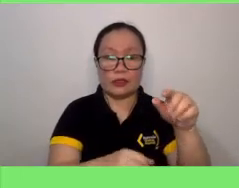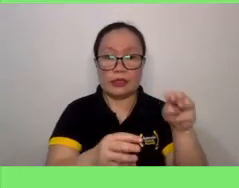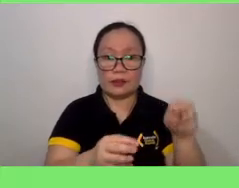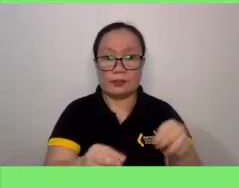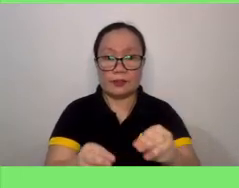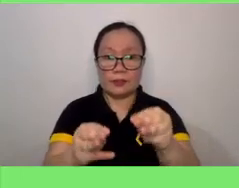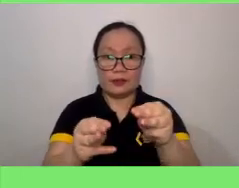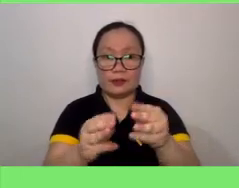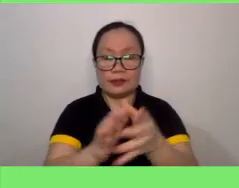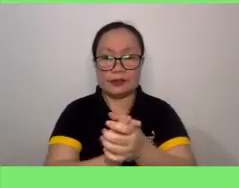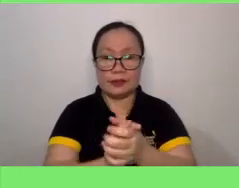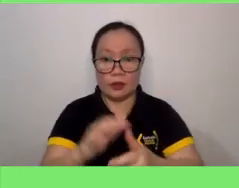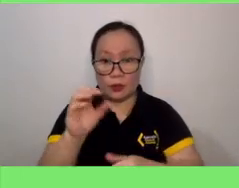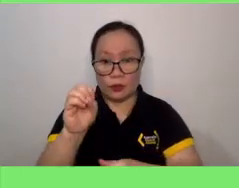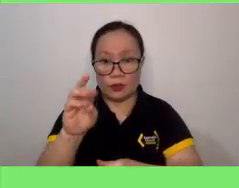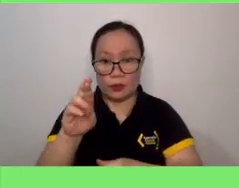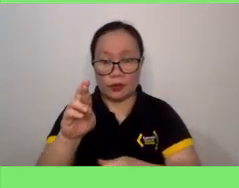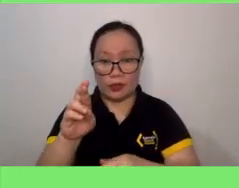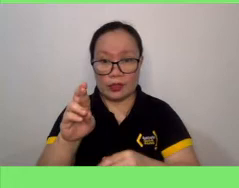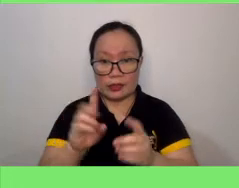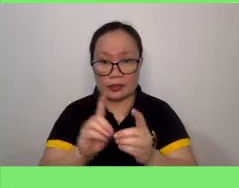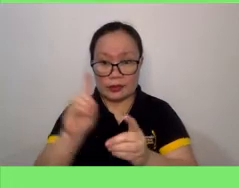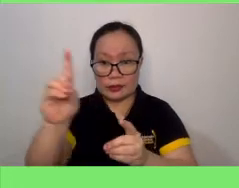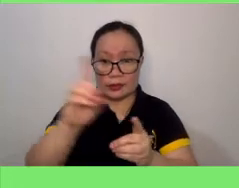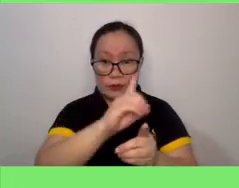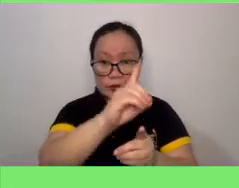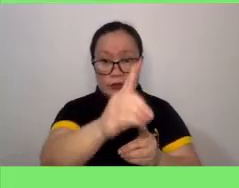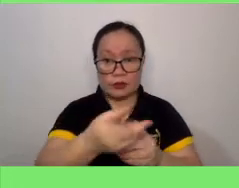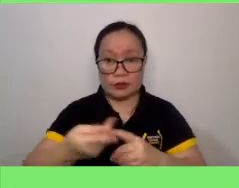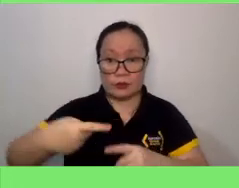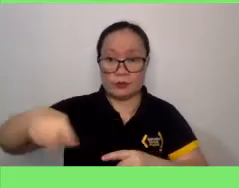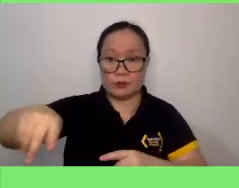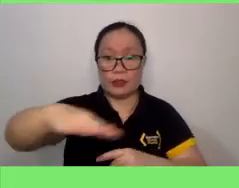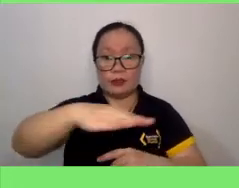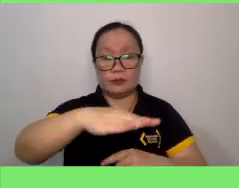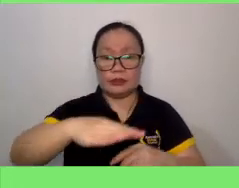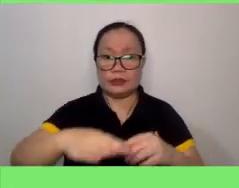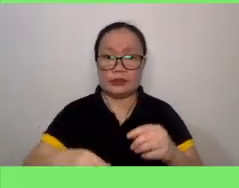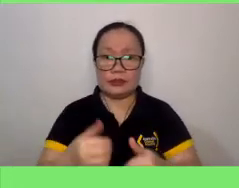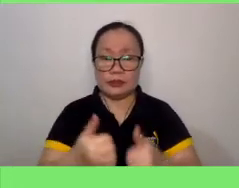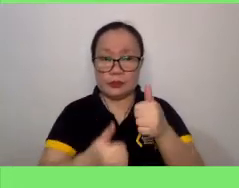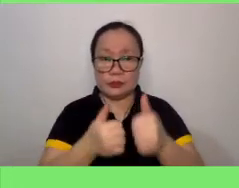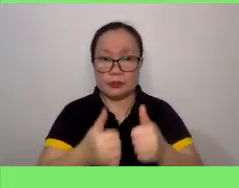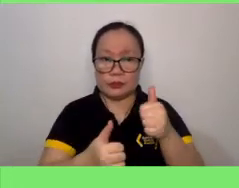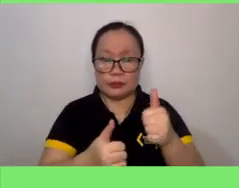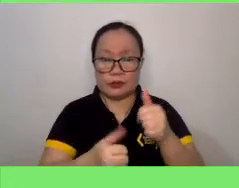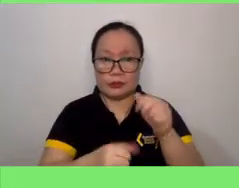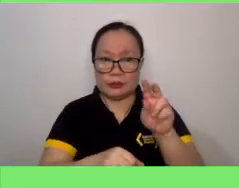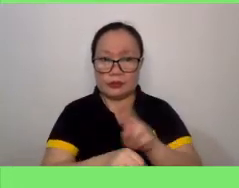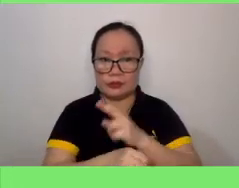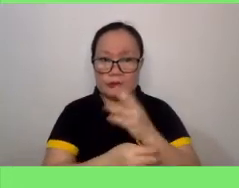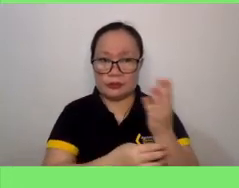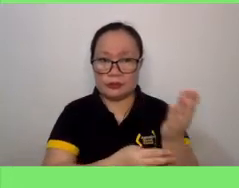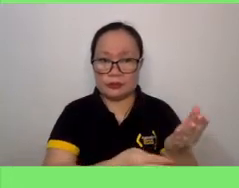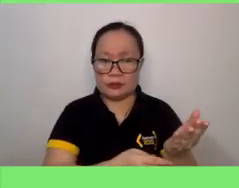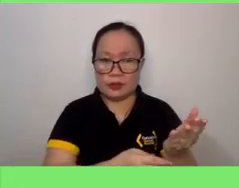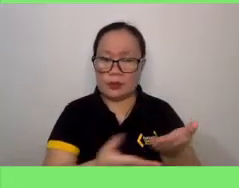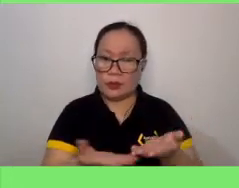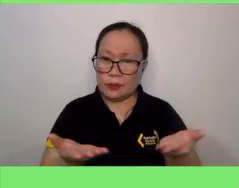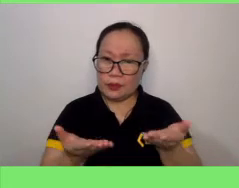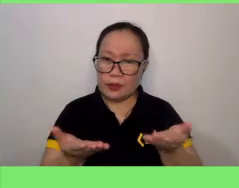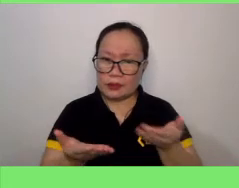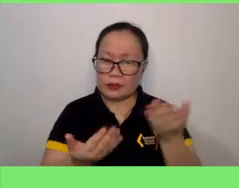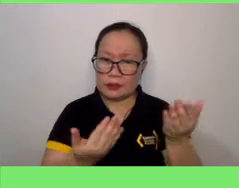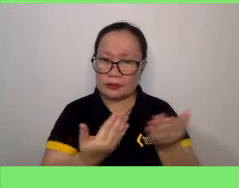distributive property. So, I'm giving you an option. Okay? So, alin man dito pwede mong gamitin kung saan ka mas komportable or kung saan